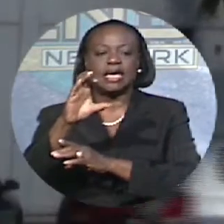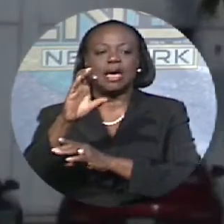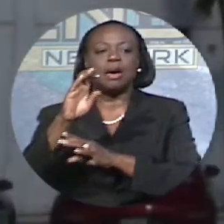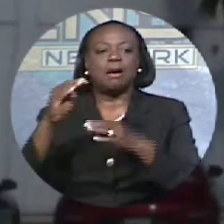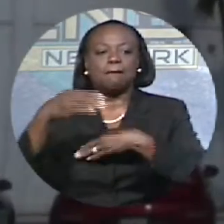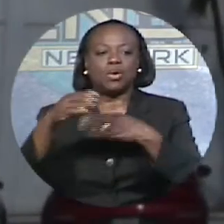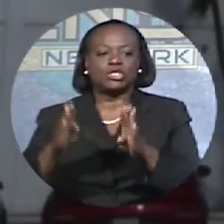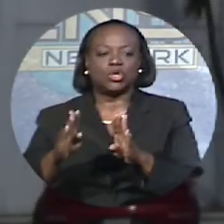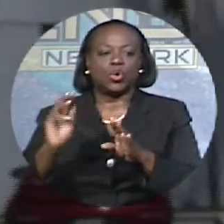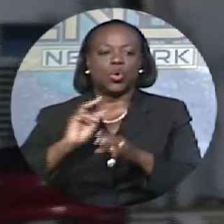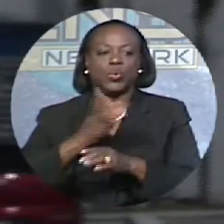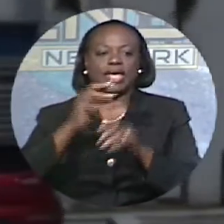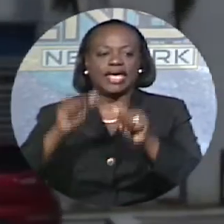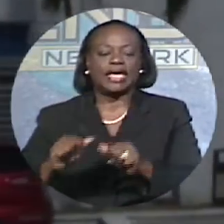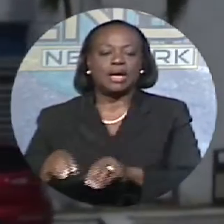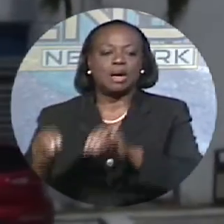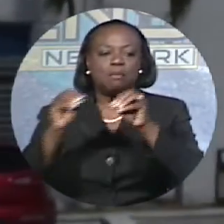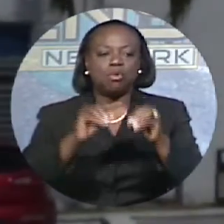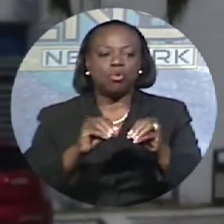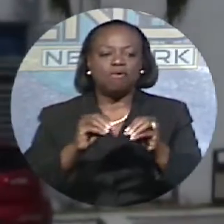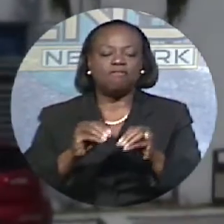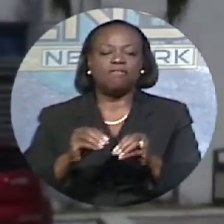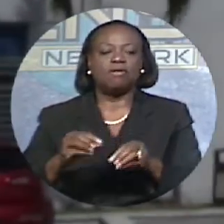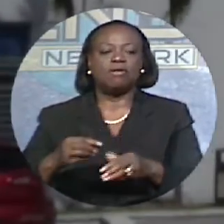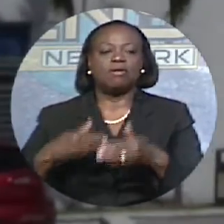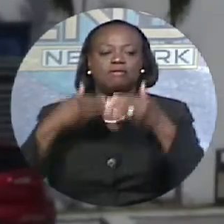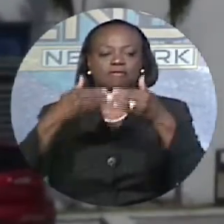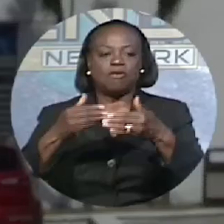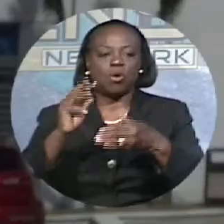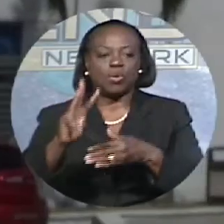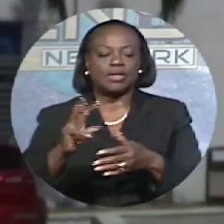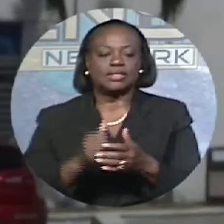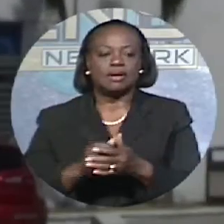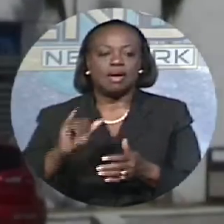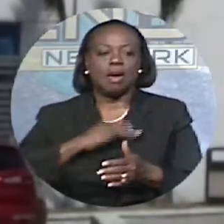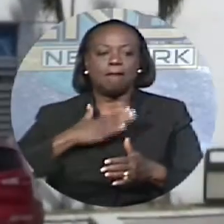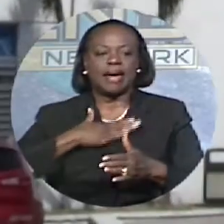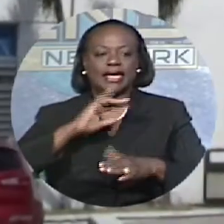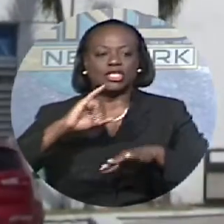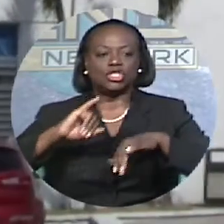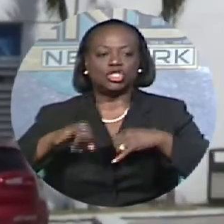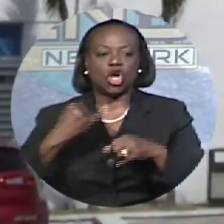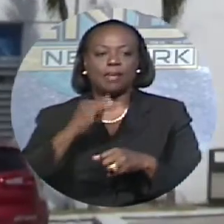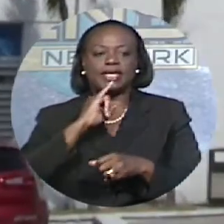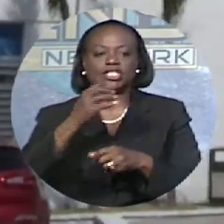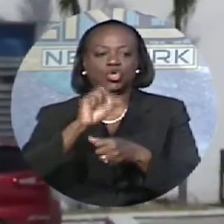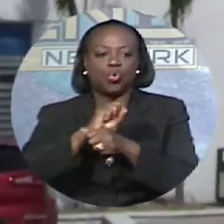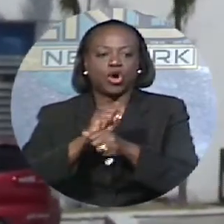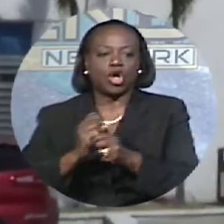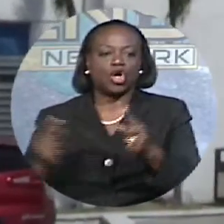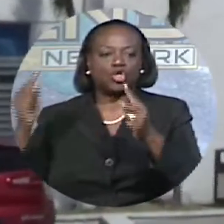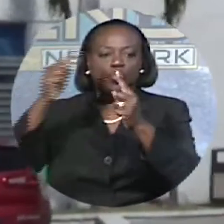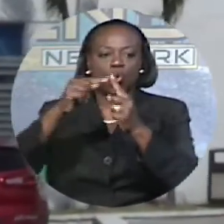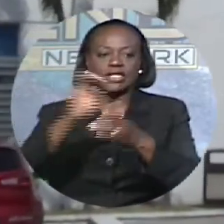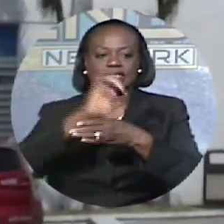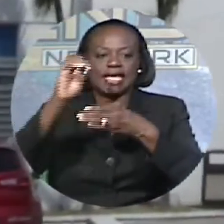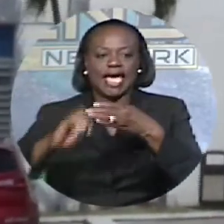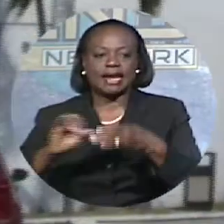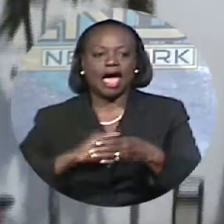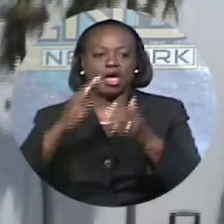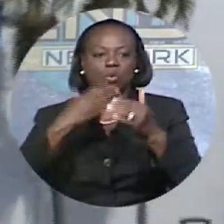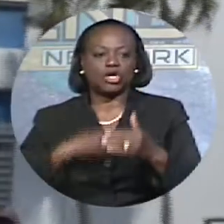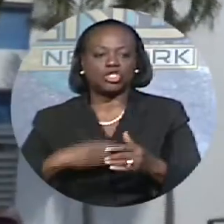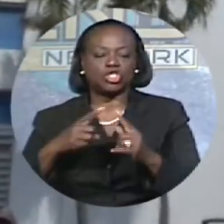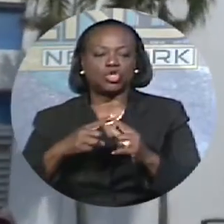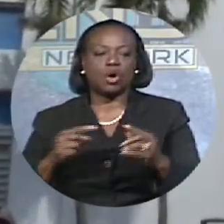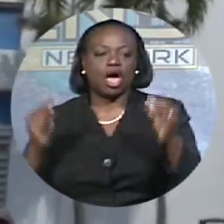move forward. My job is not to destabilize that company, but to work towards the end I would wish to achieve, but